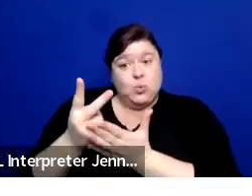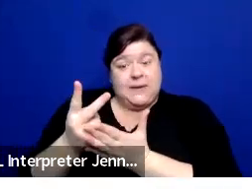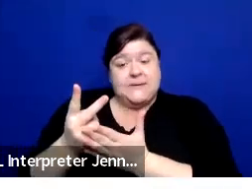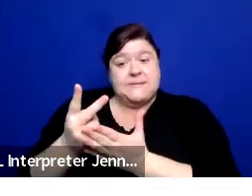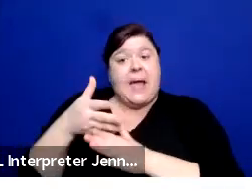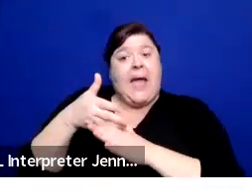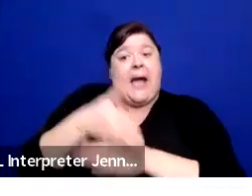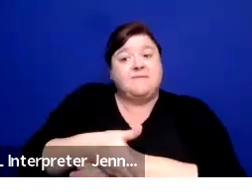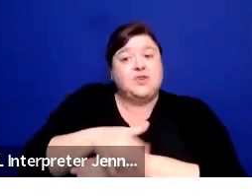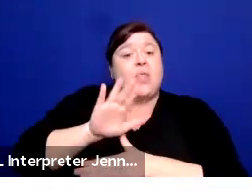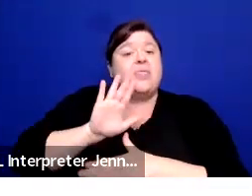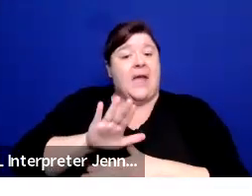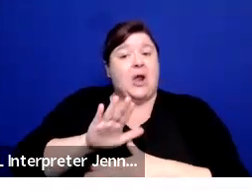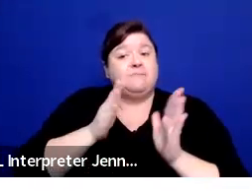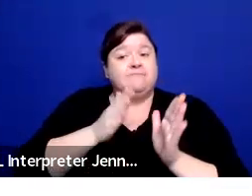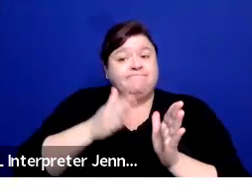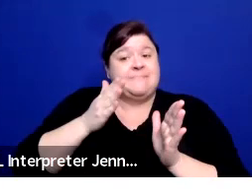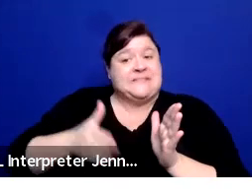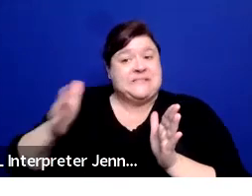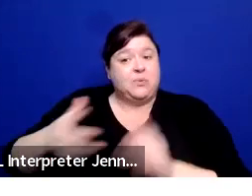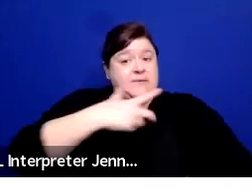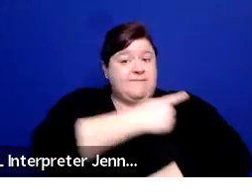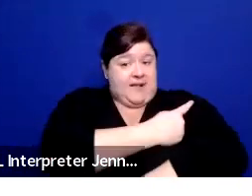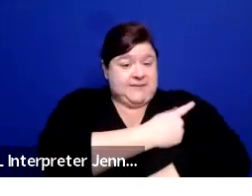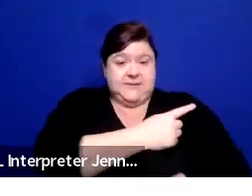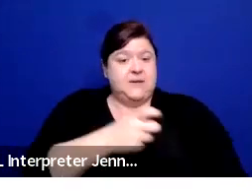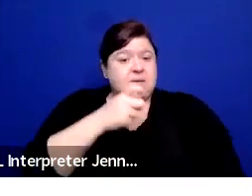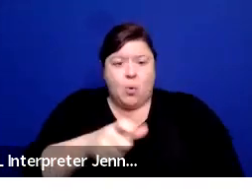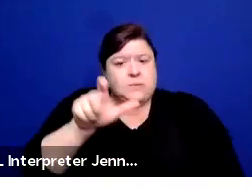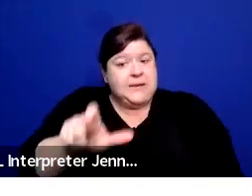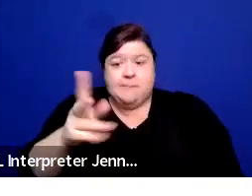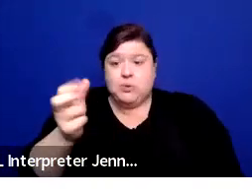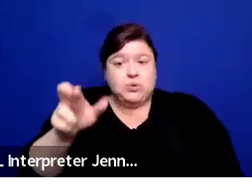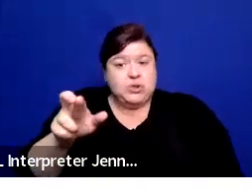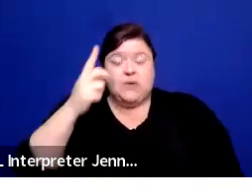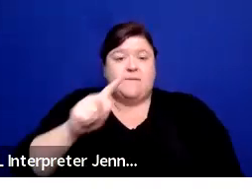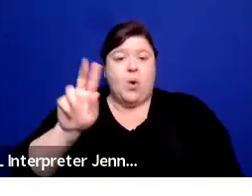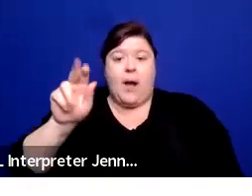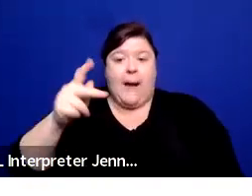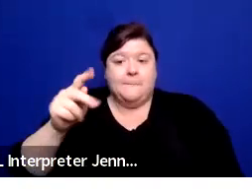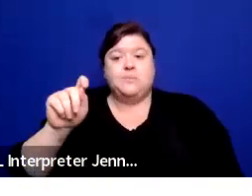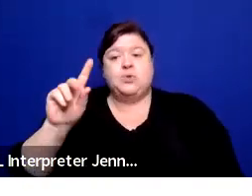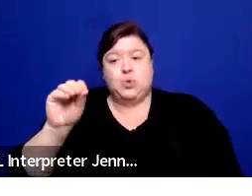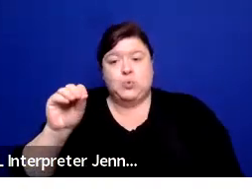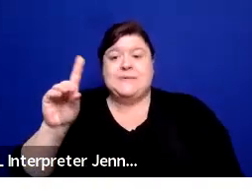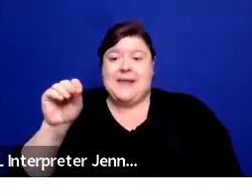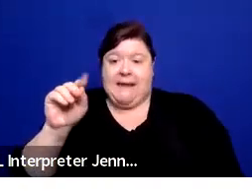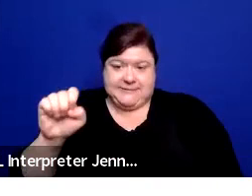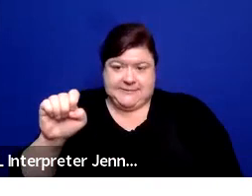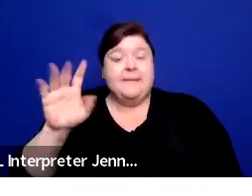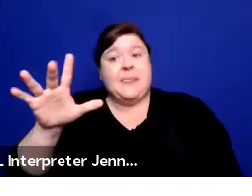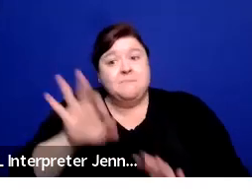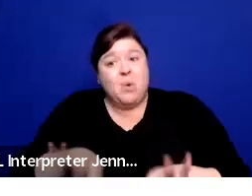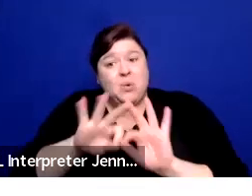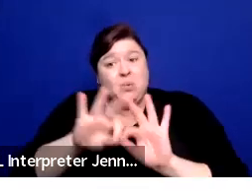for youth, it's not required they be boosted to be considered up to date on their vaccination. And again, the importance of this is